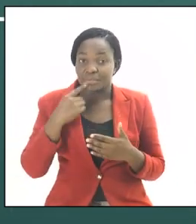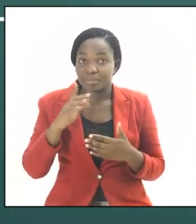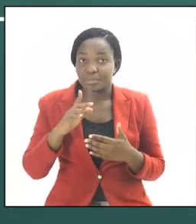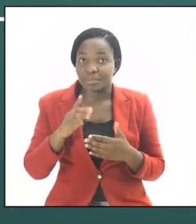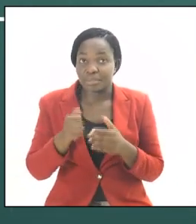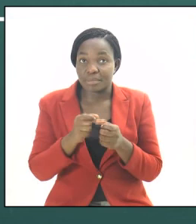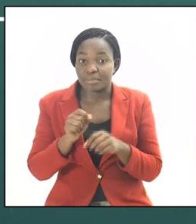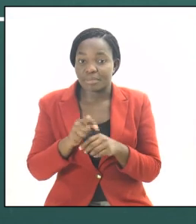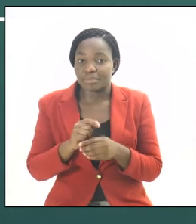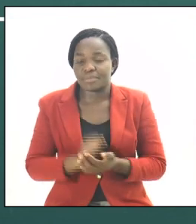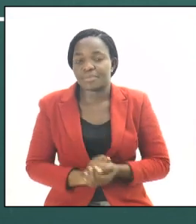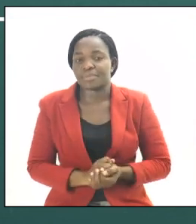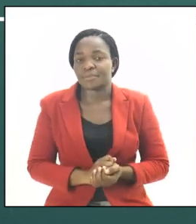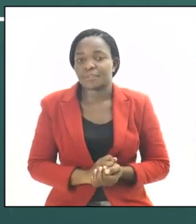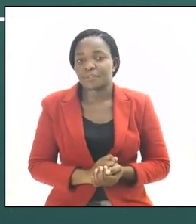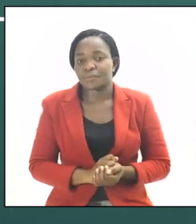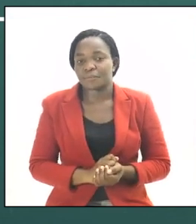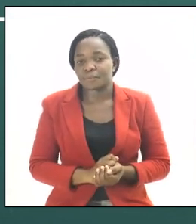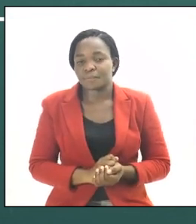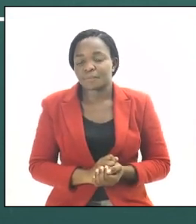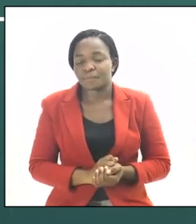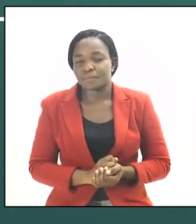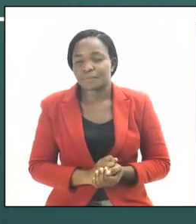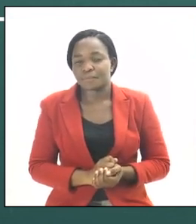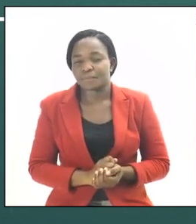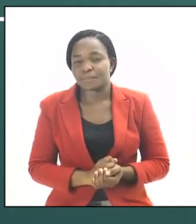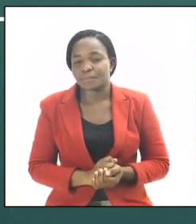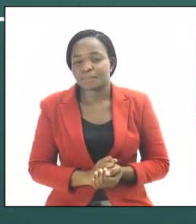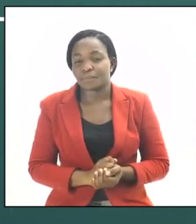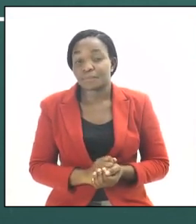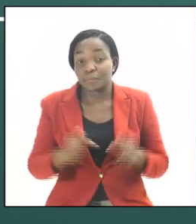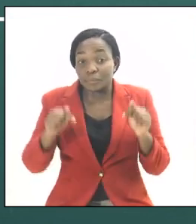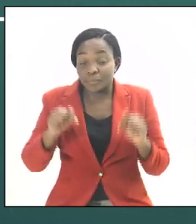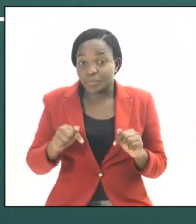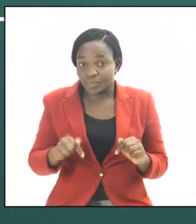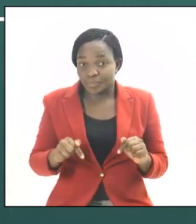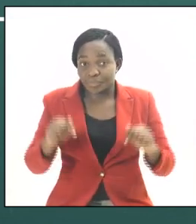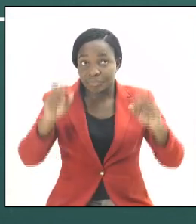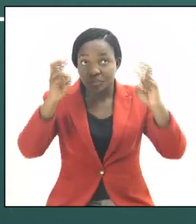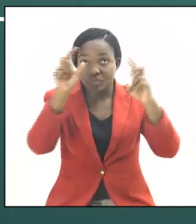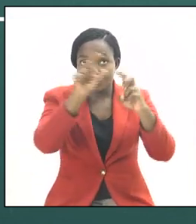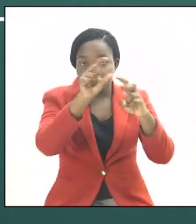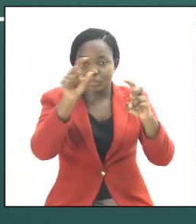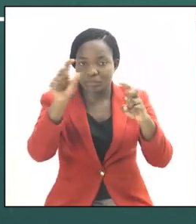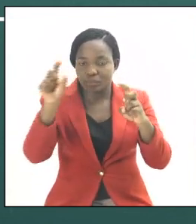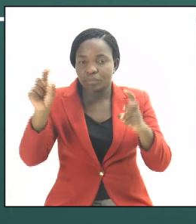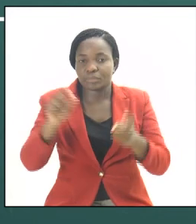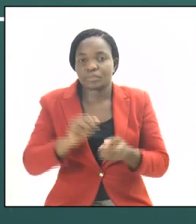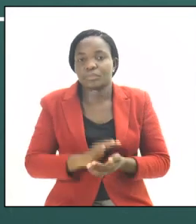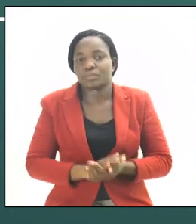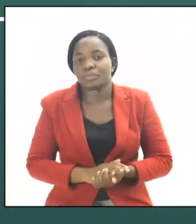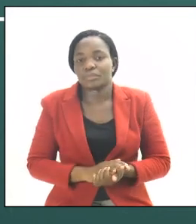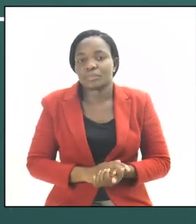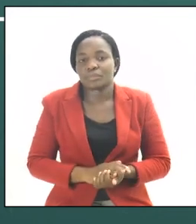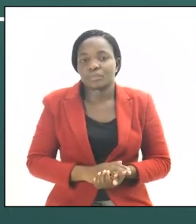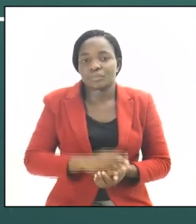is our final SMS competition question. Today, the key word for this program